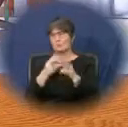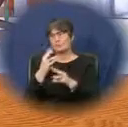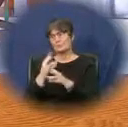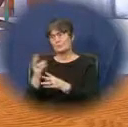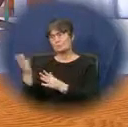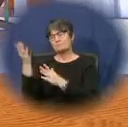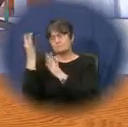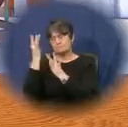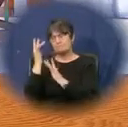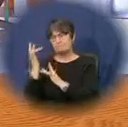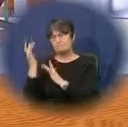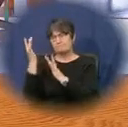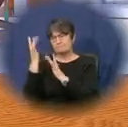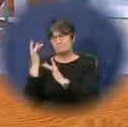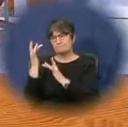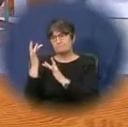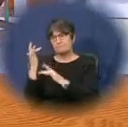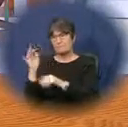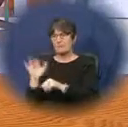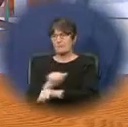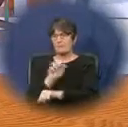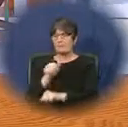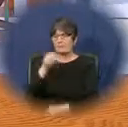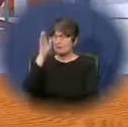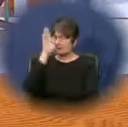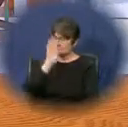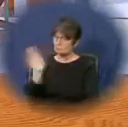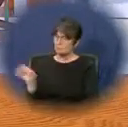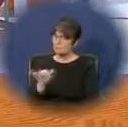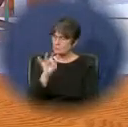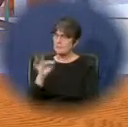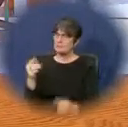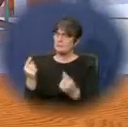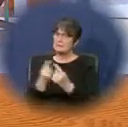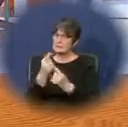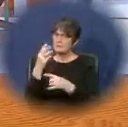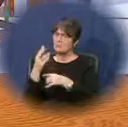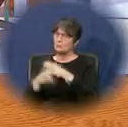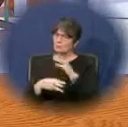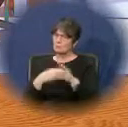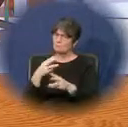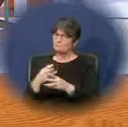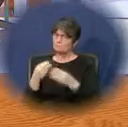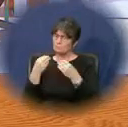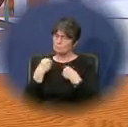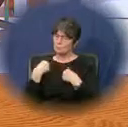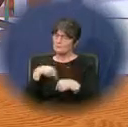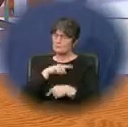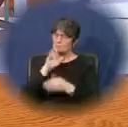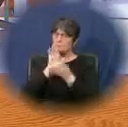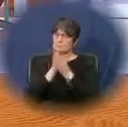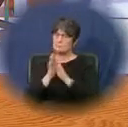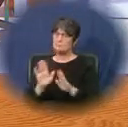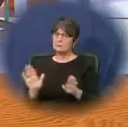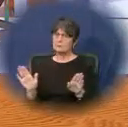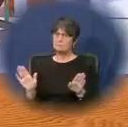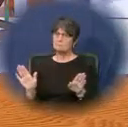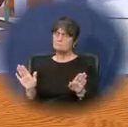world, have mercy on us. Lamb of God, you take away the sins of the world, grant us